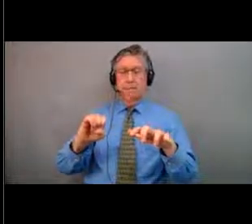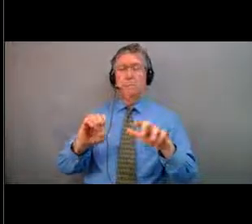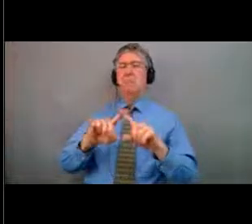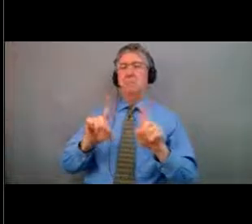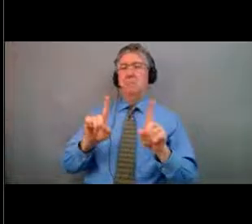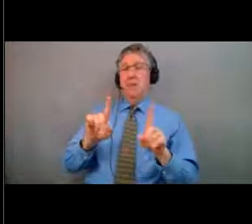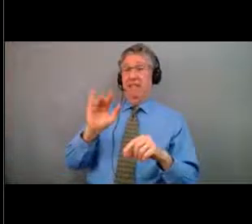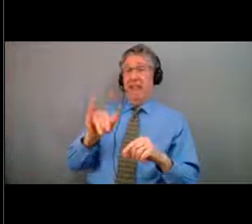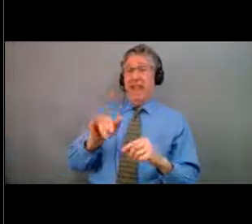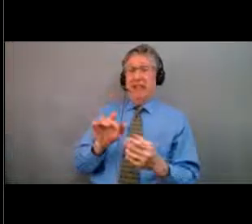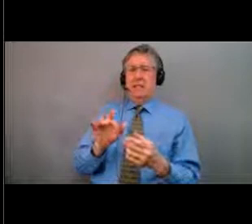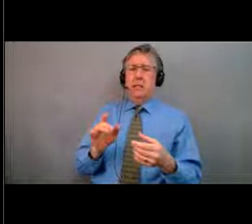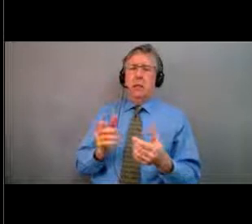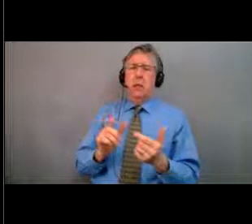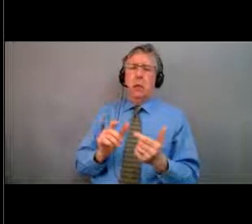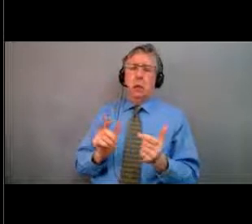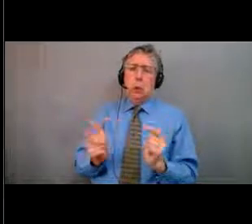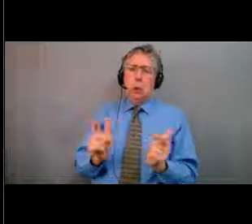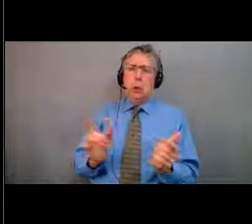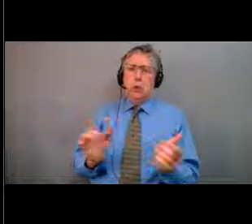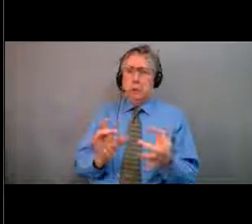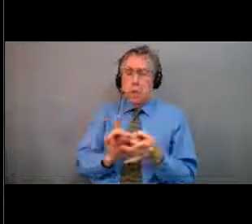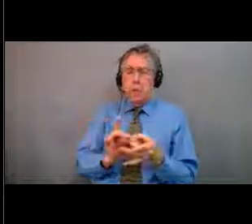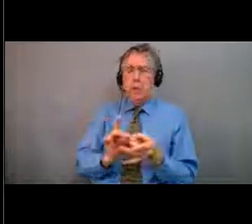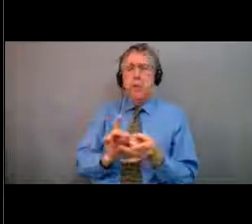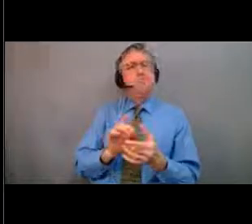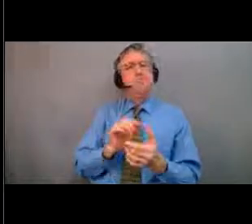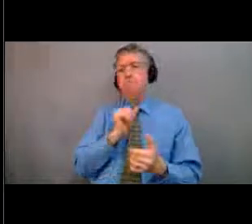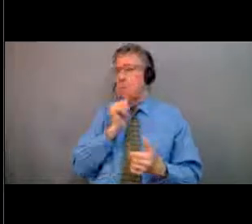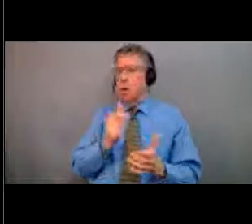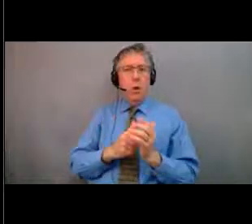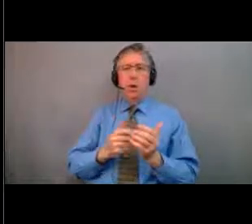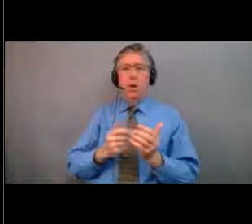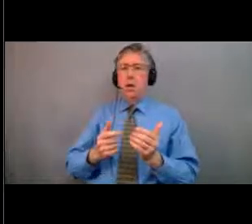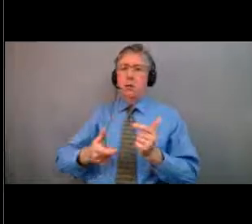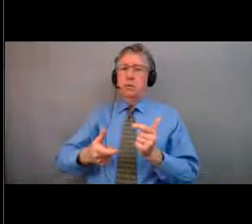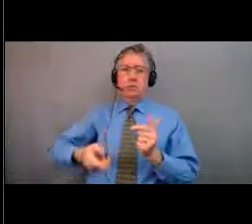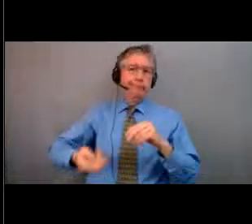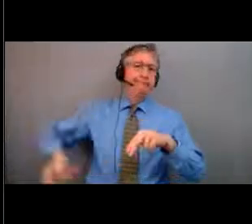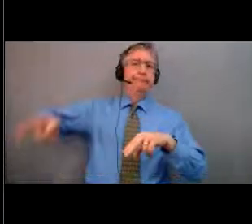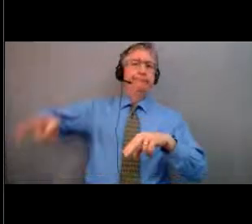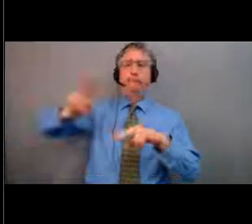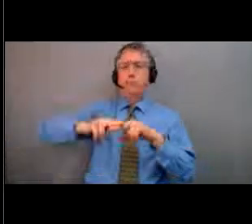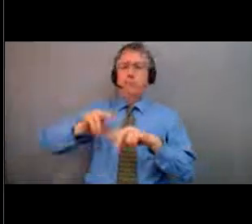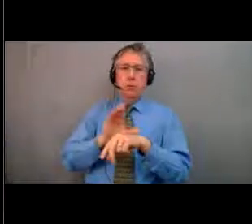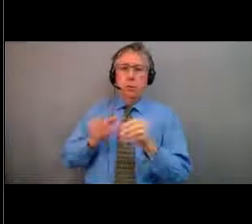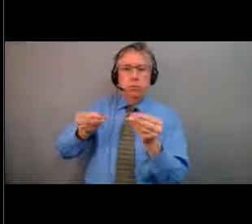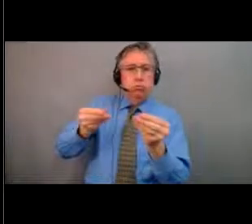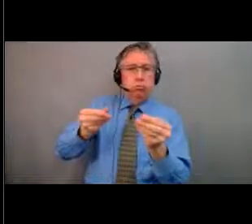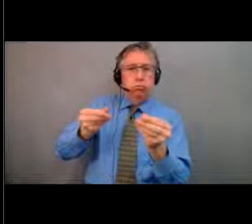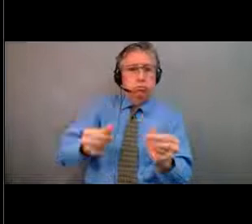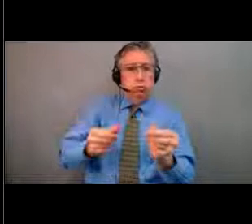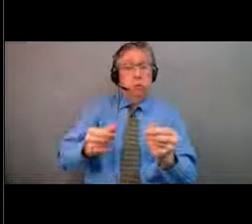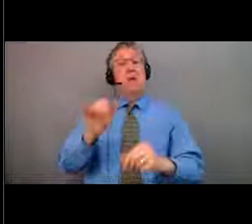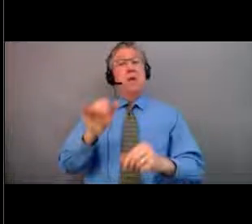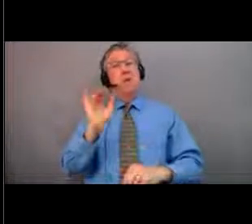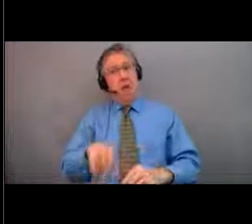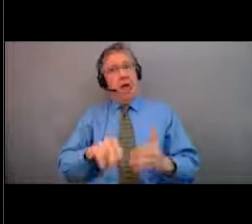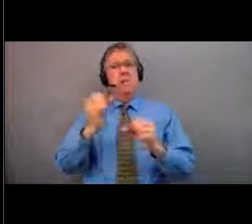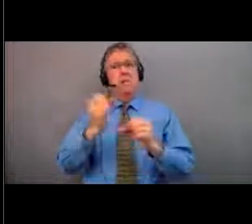coupling technique requires little increase in computational expense, and therefore this technique is practical